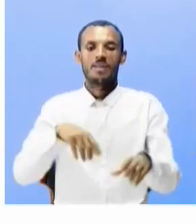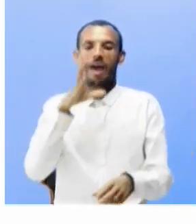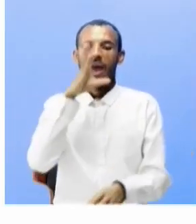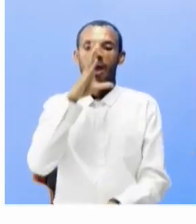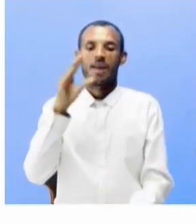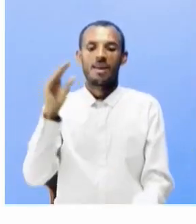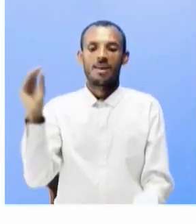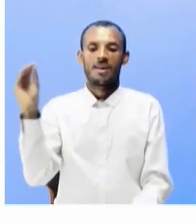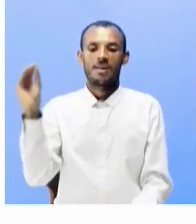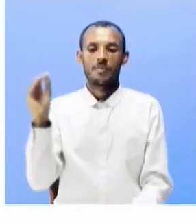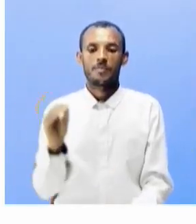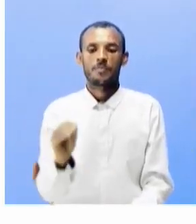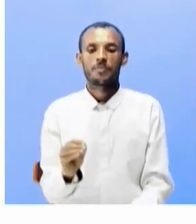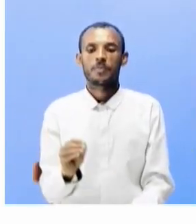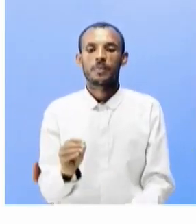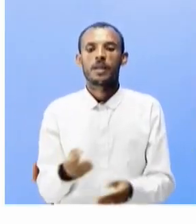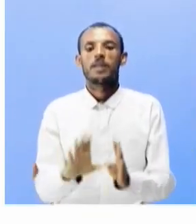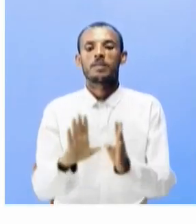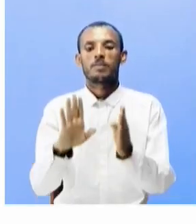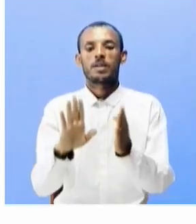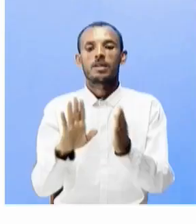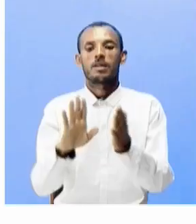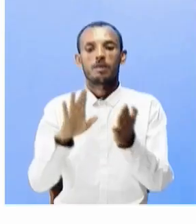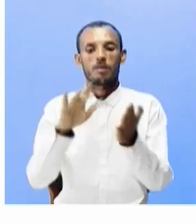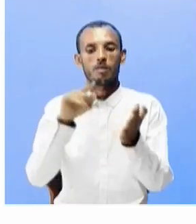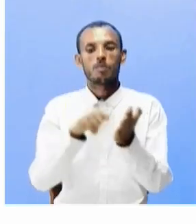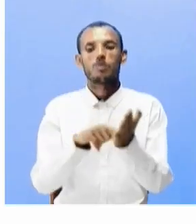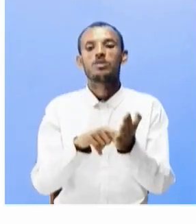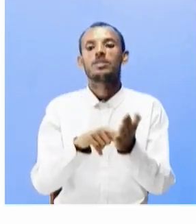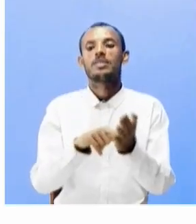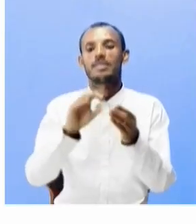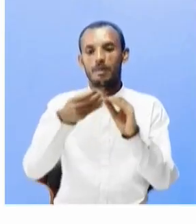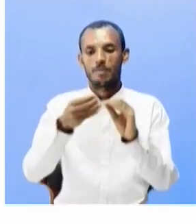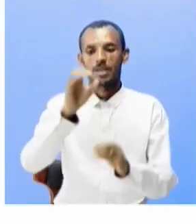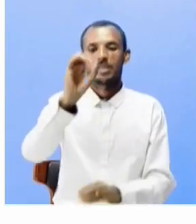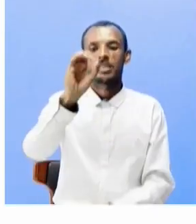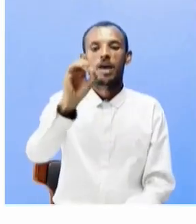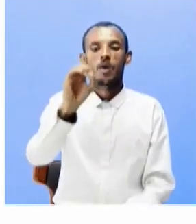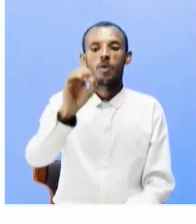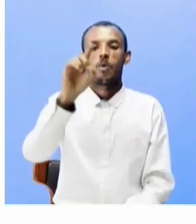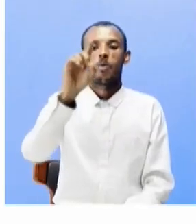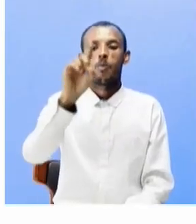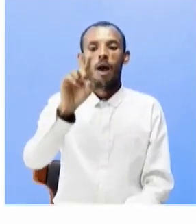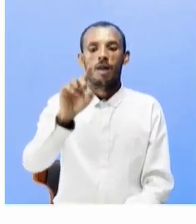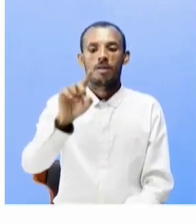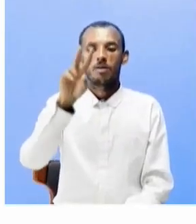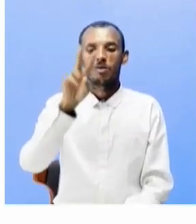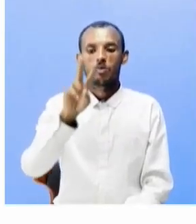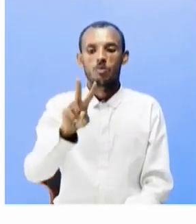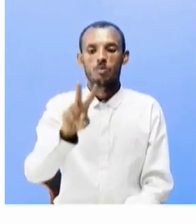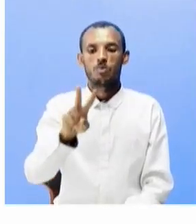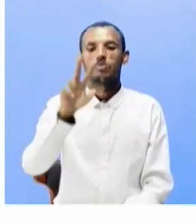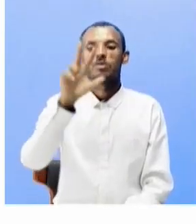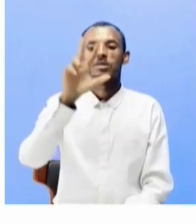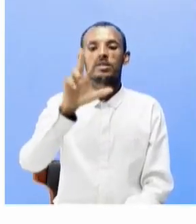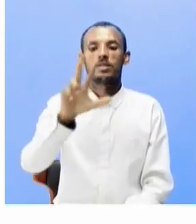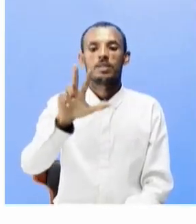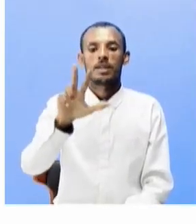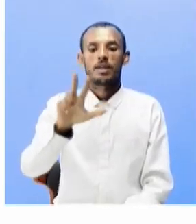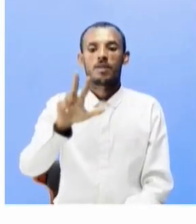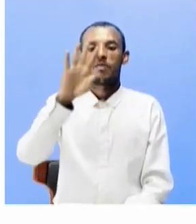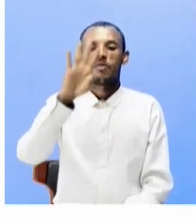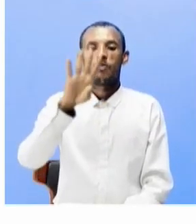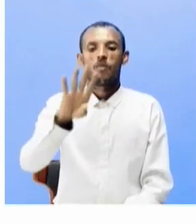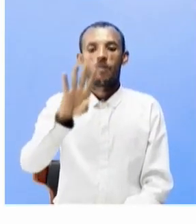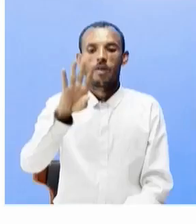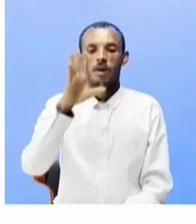and label the numbers 0, 1, 2, 3, 4, and